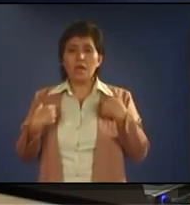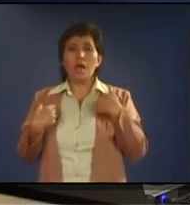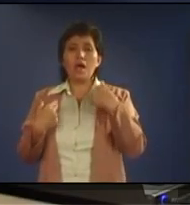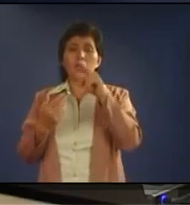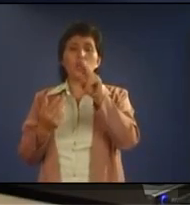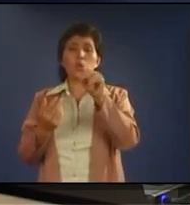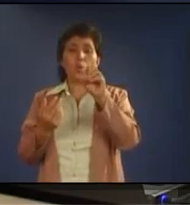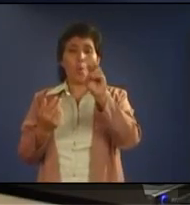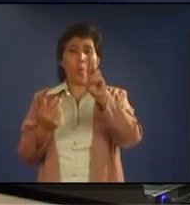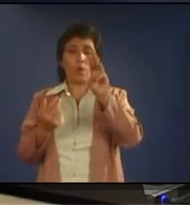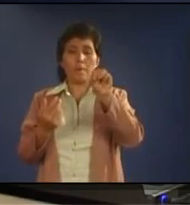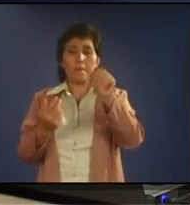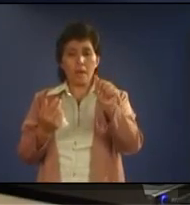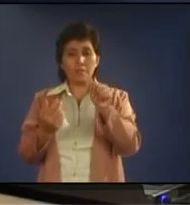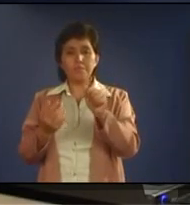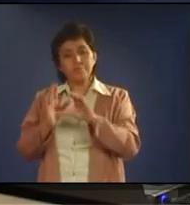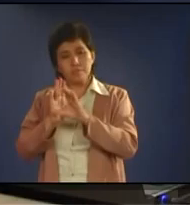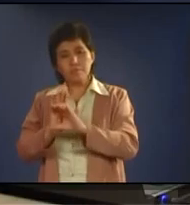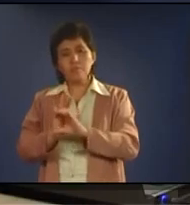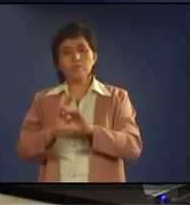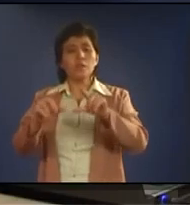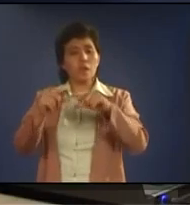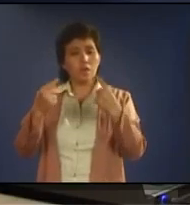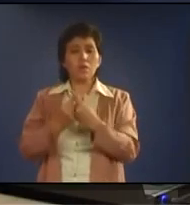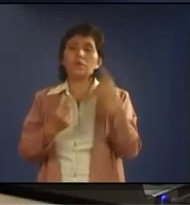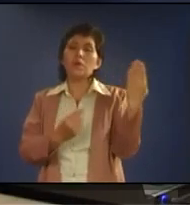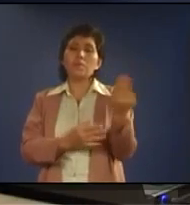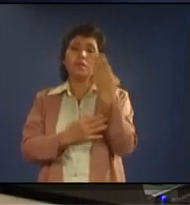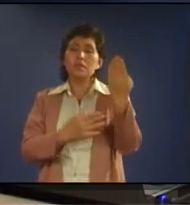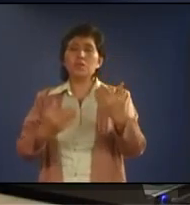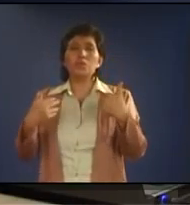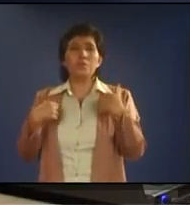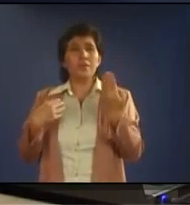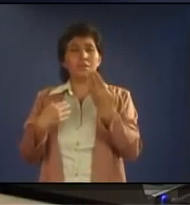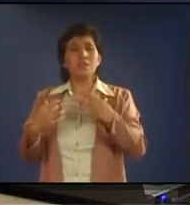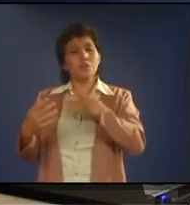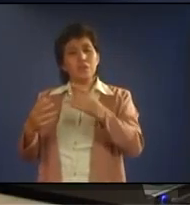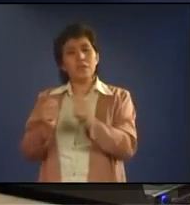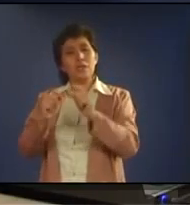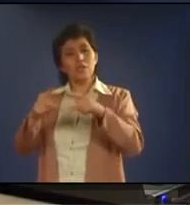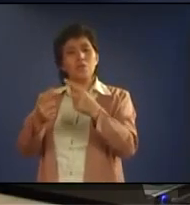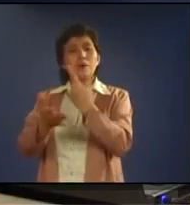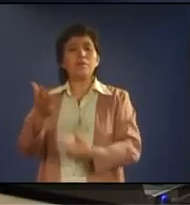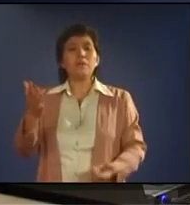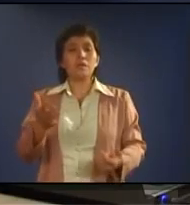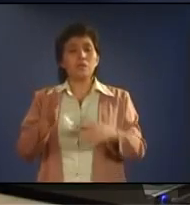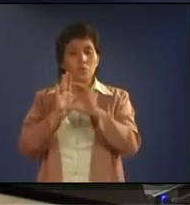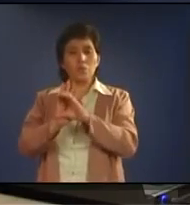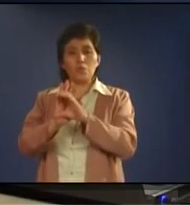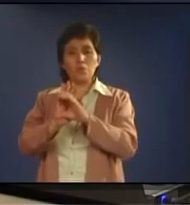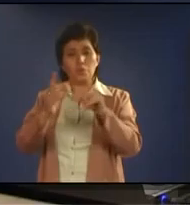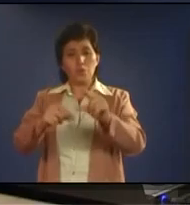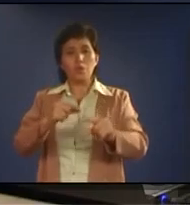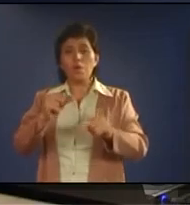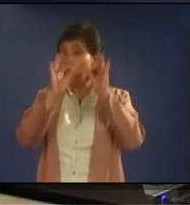the groups. Like a group which you normally form. You can have a group on photography. What